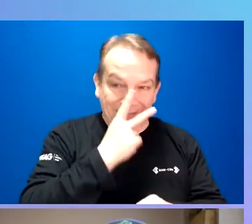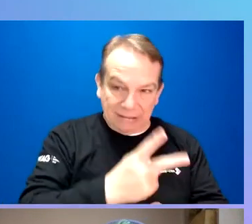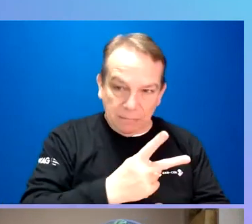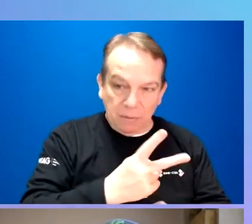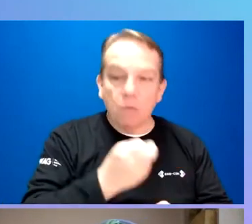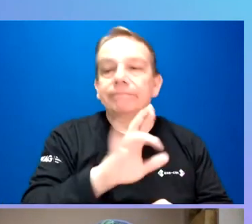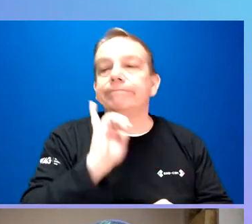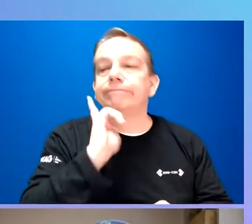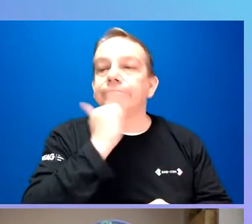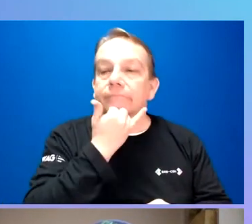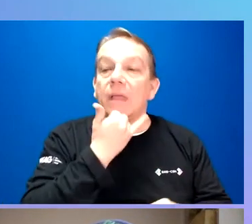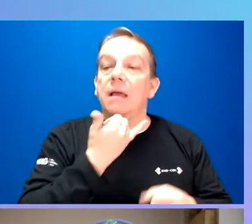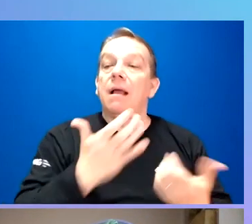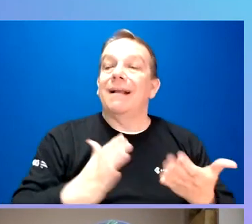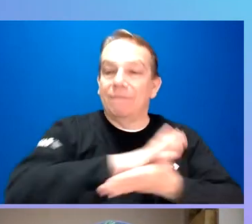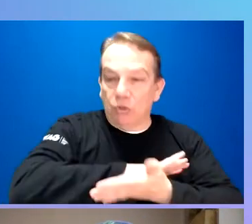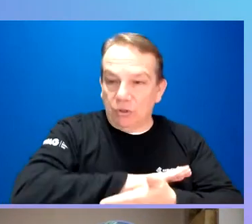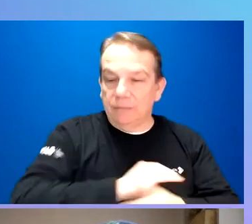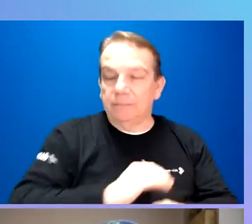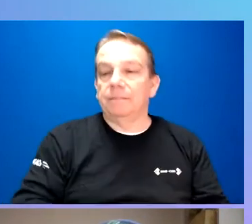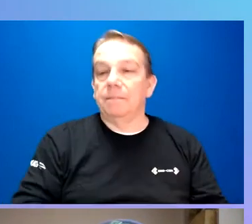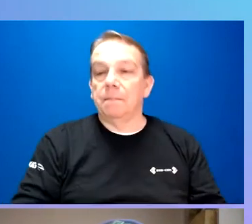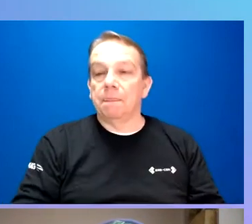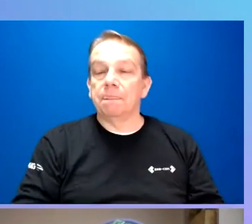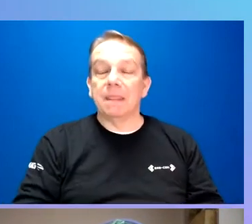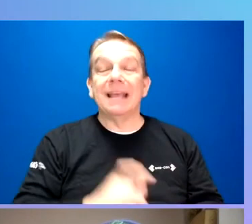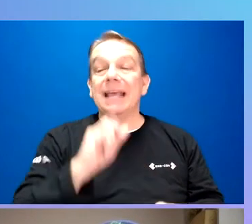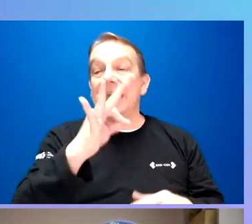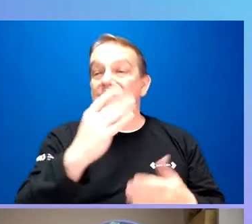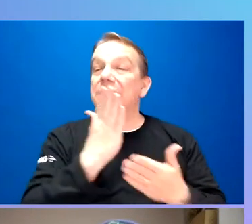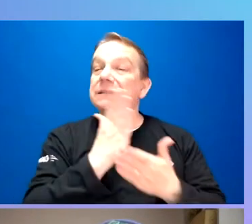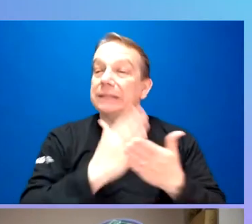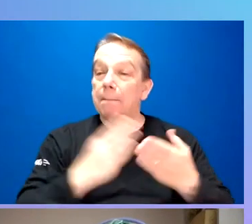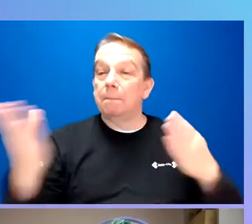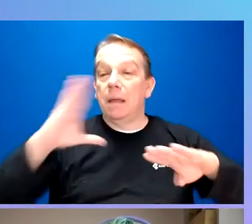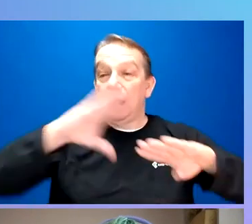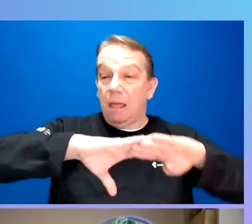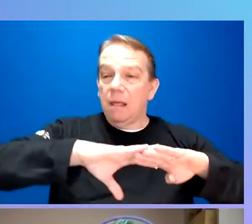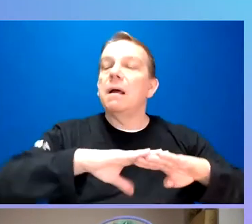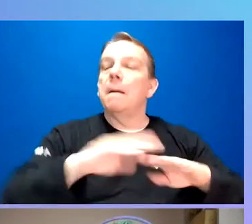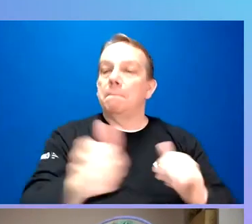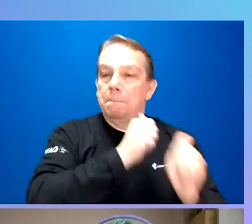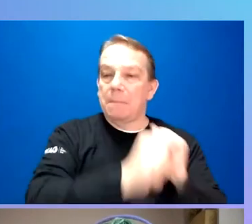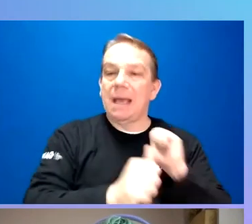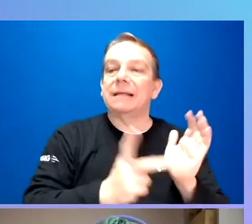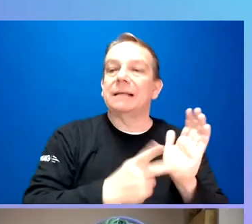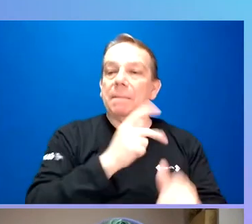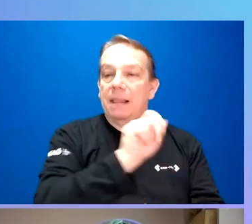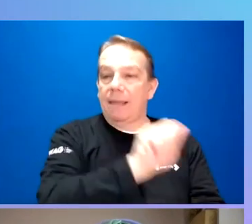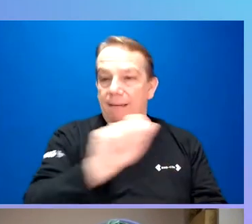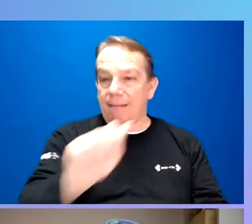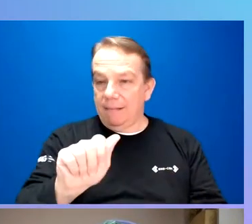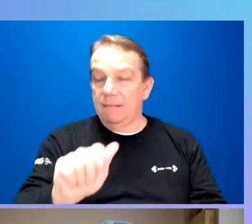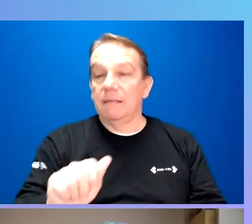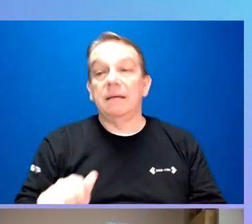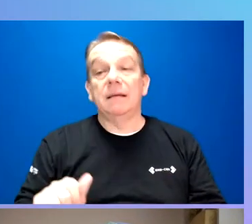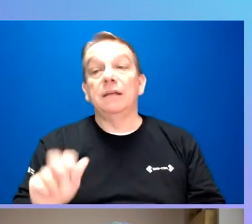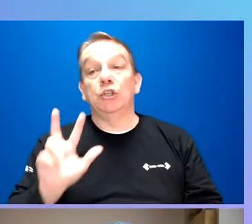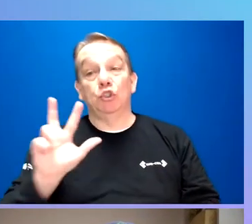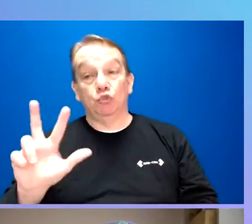completely obscured. So if you have something where the focus is slightly obscured, that can still pass AA. However, for